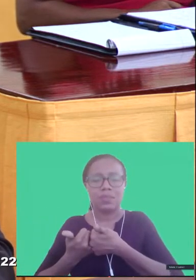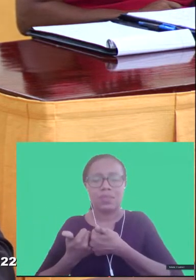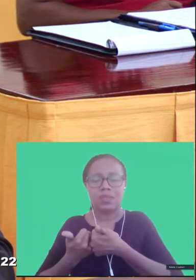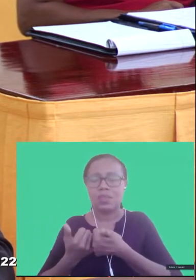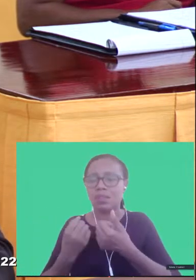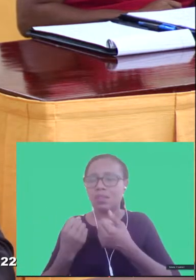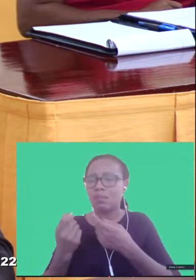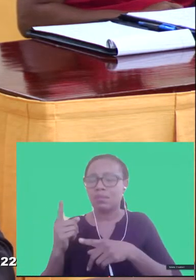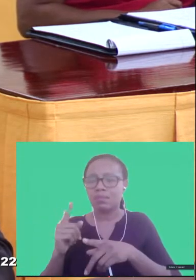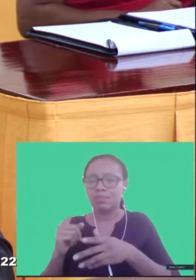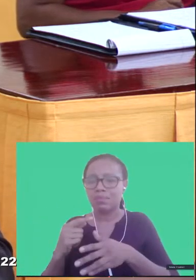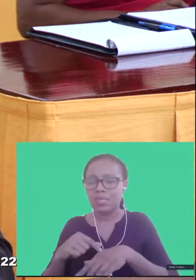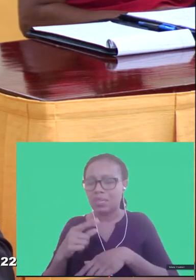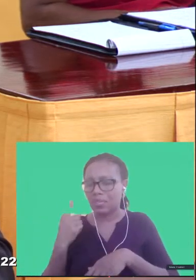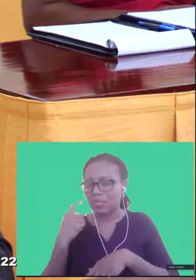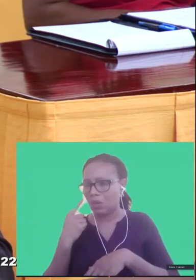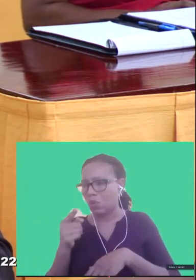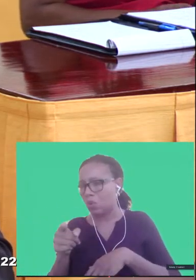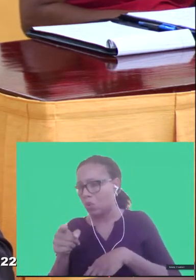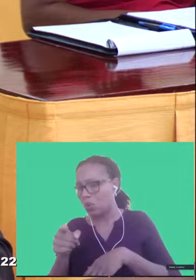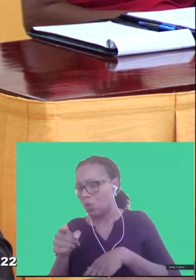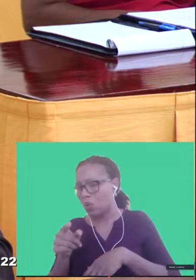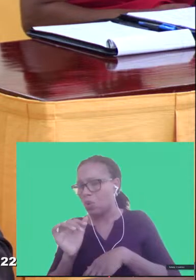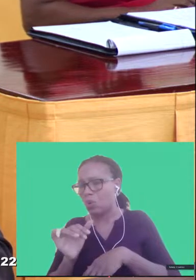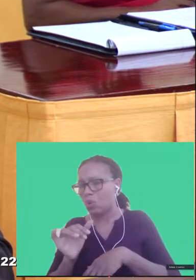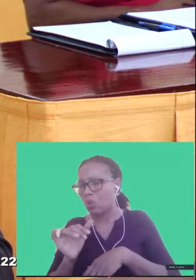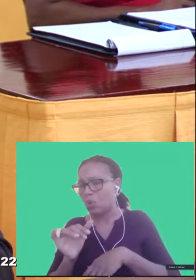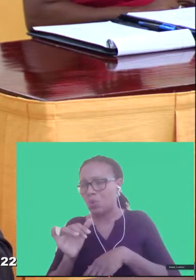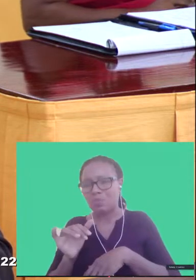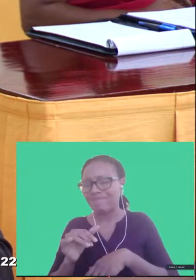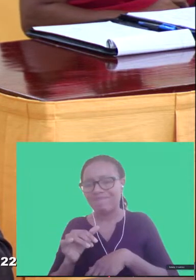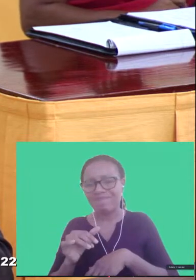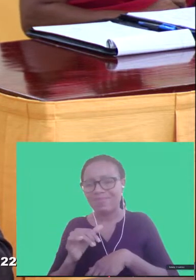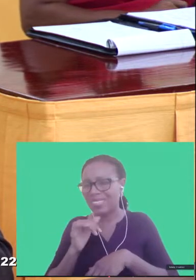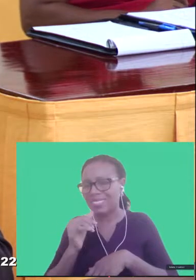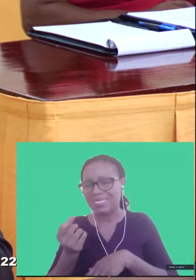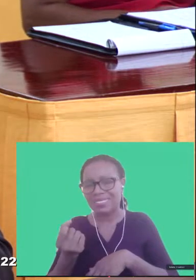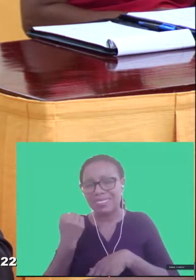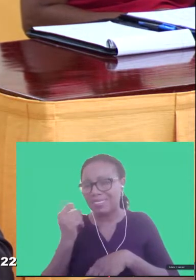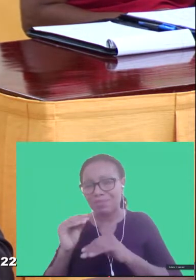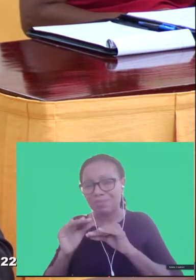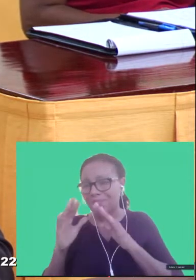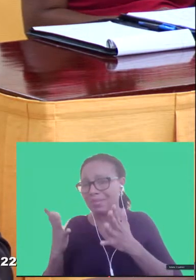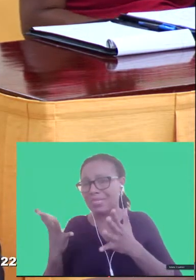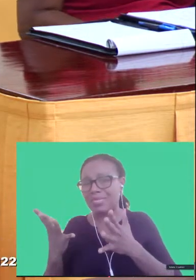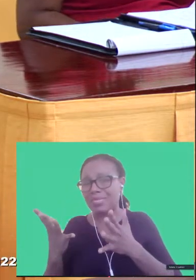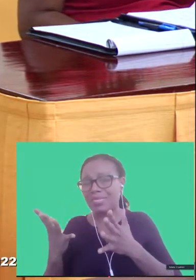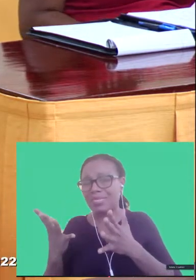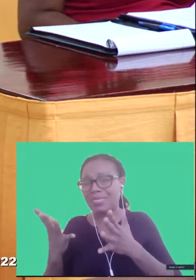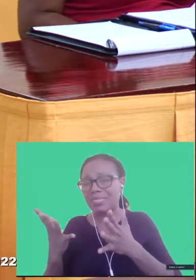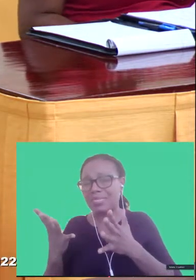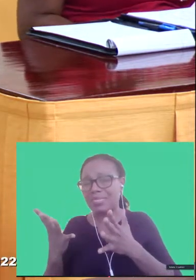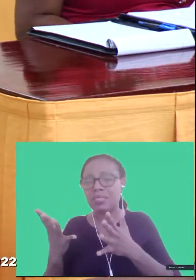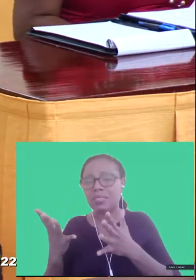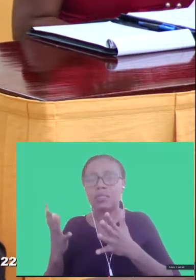about. Ma'am, I used some analogies when I first spoke. writing a business plan. It may come as a